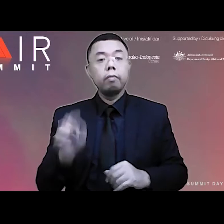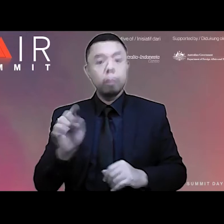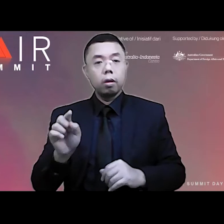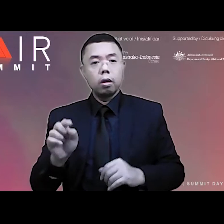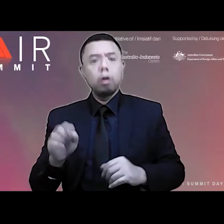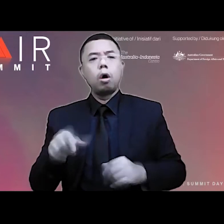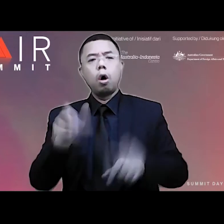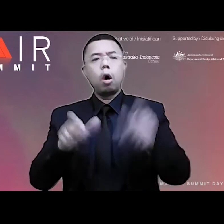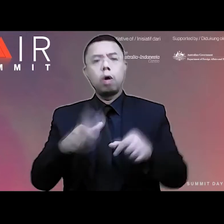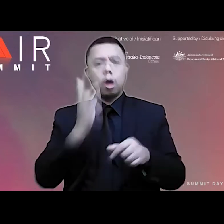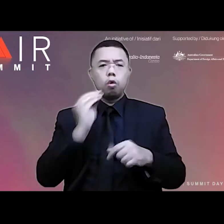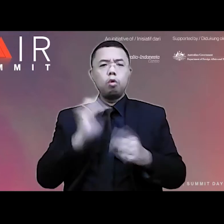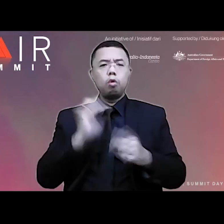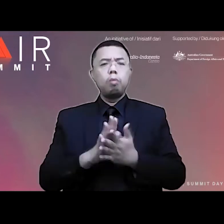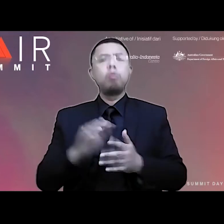and